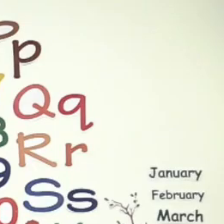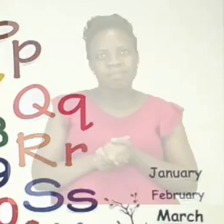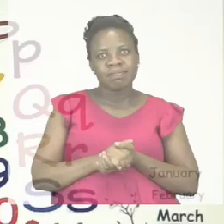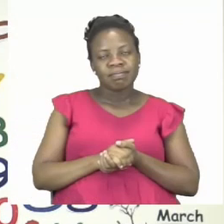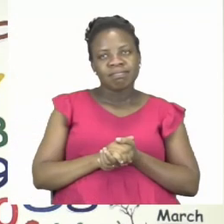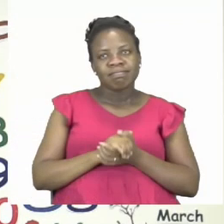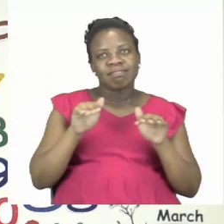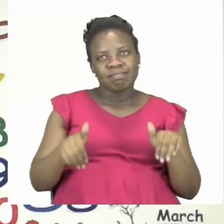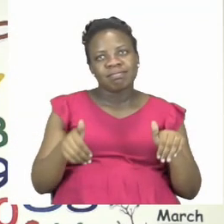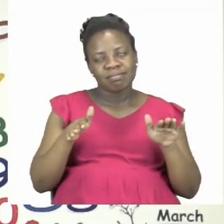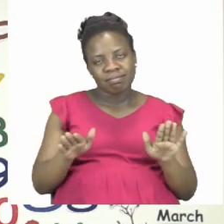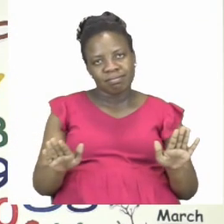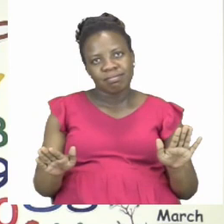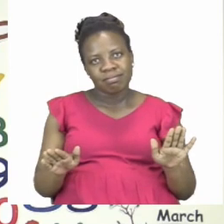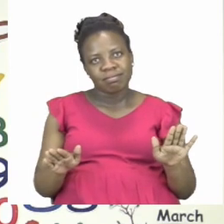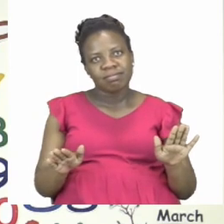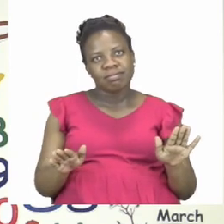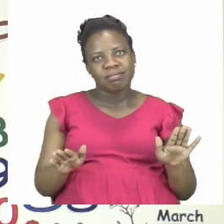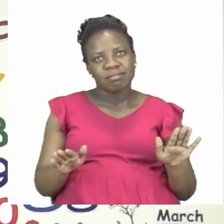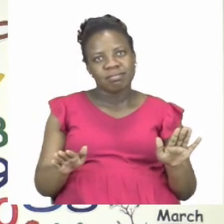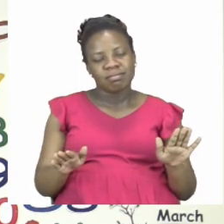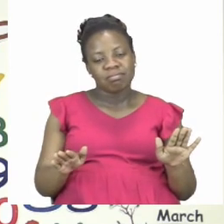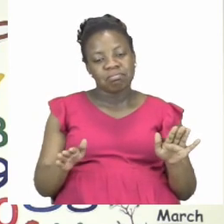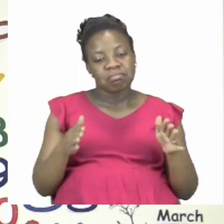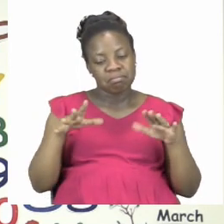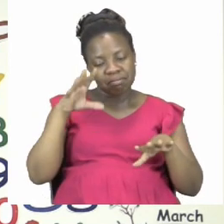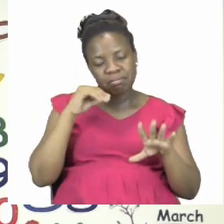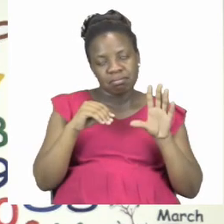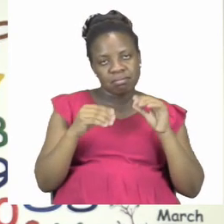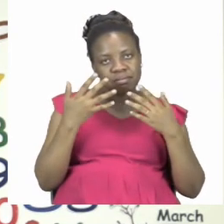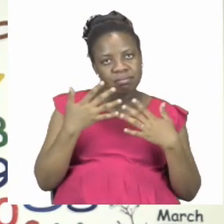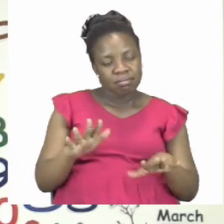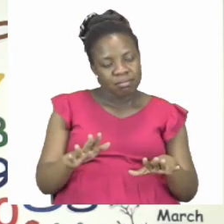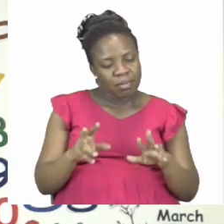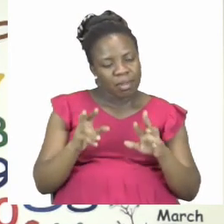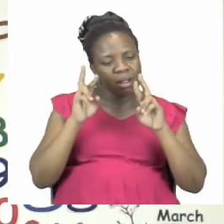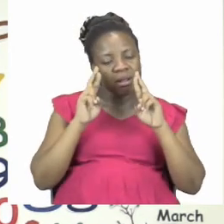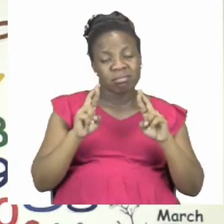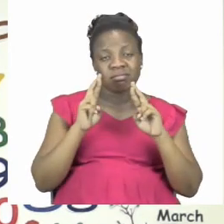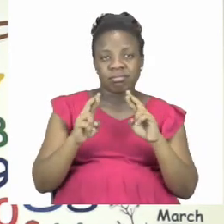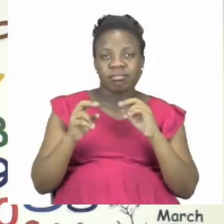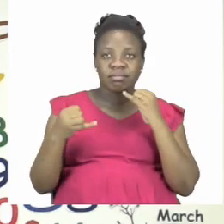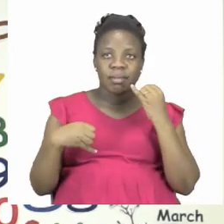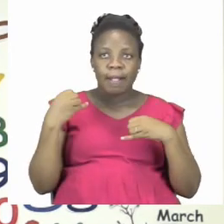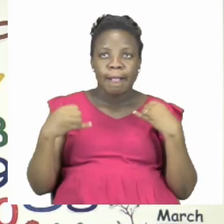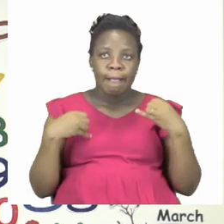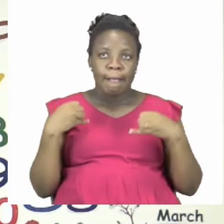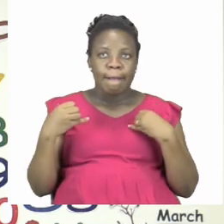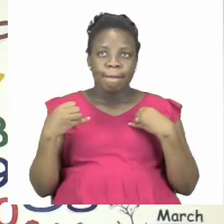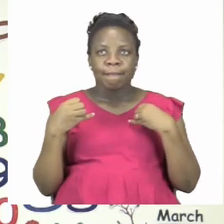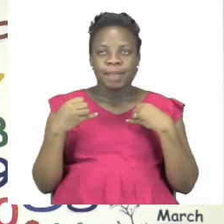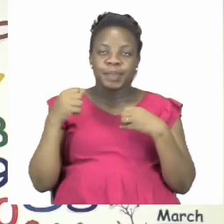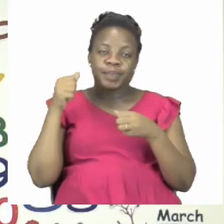Boys and girls, it is now time for our lesson to end. But I really hope you had fun. Remember, if you're